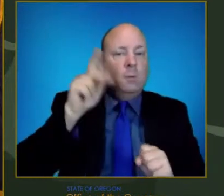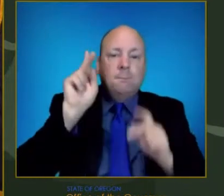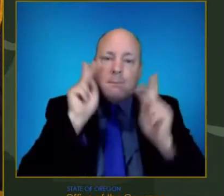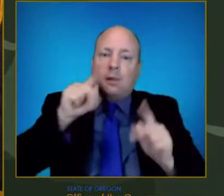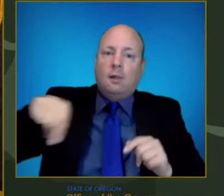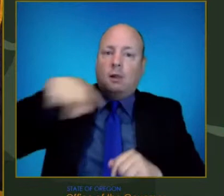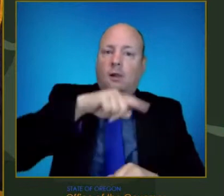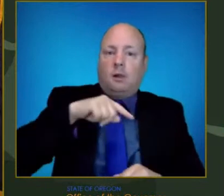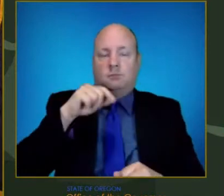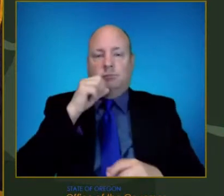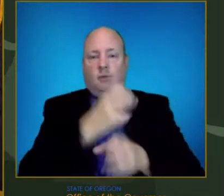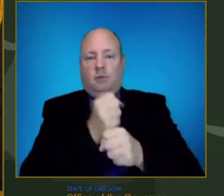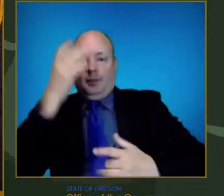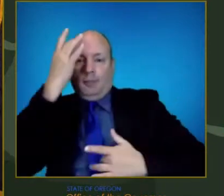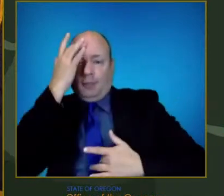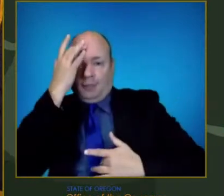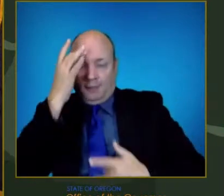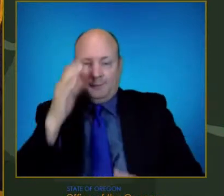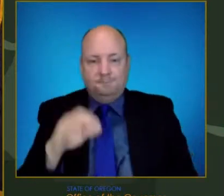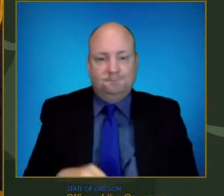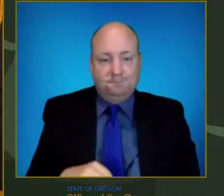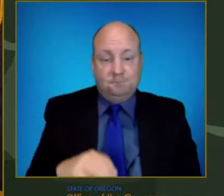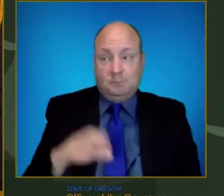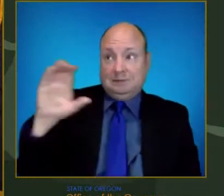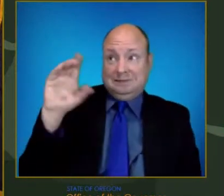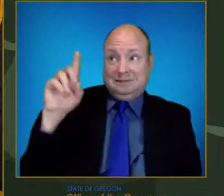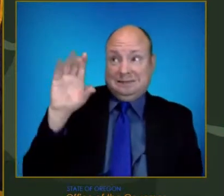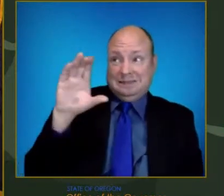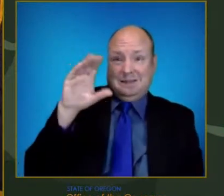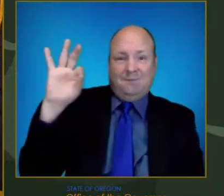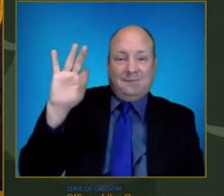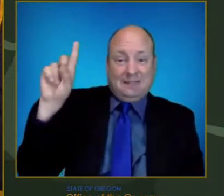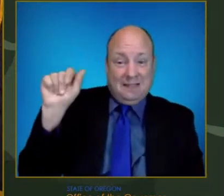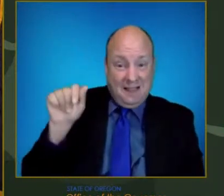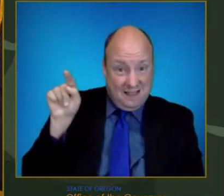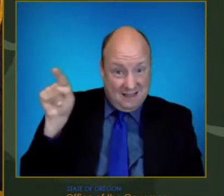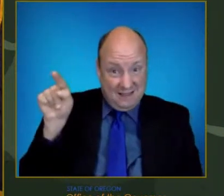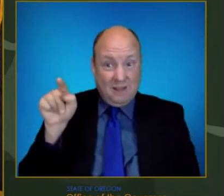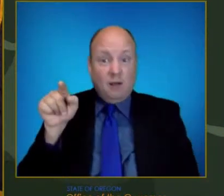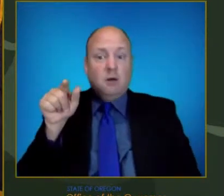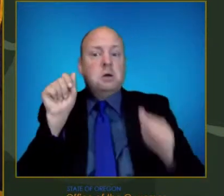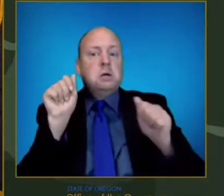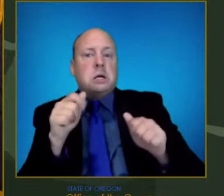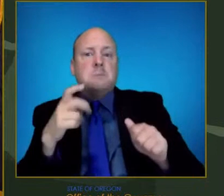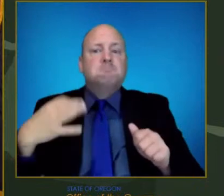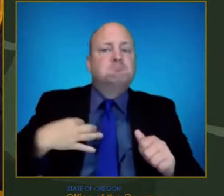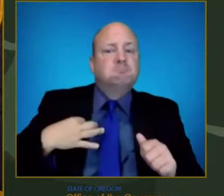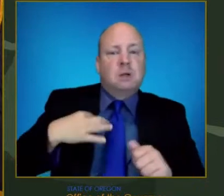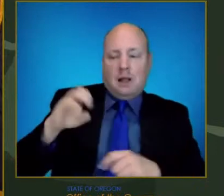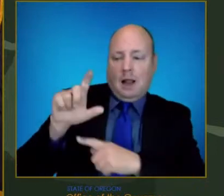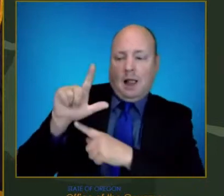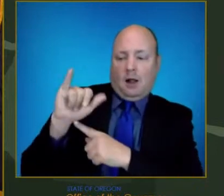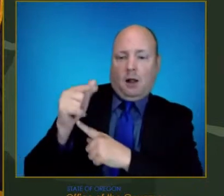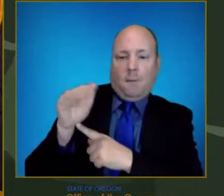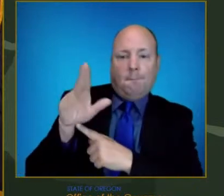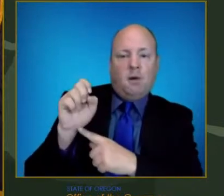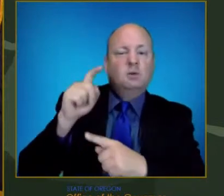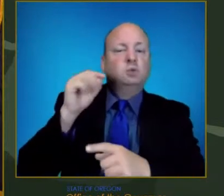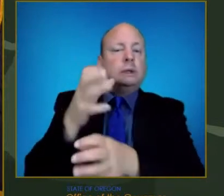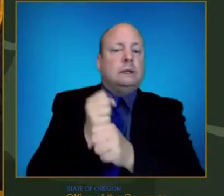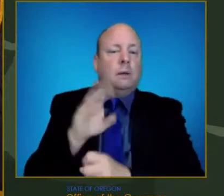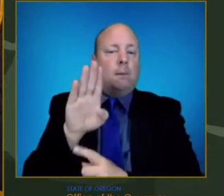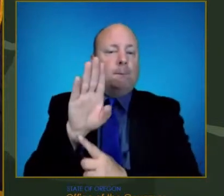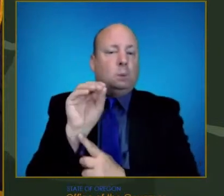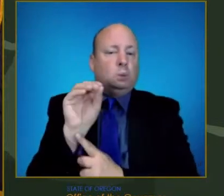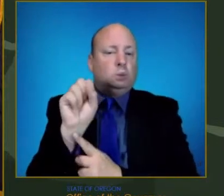first large group of Americans who are eligible for booster shots. The Western States Scientific Workgroup